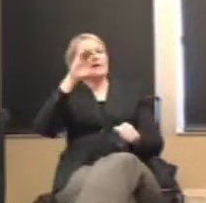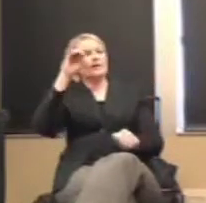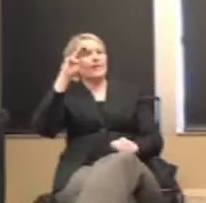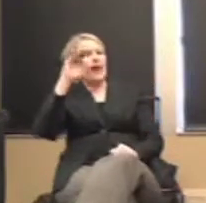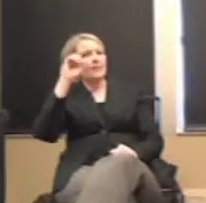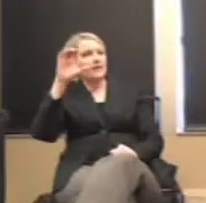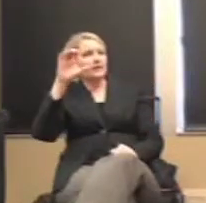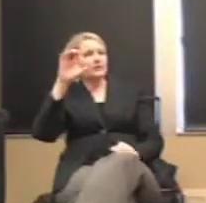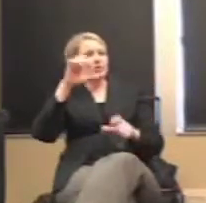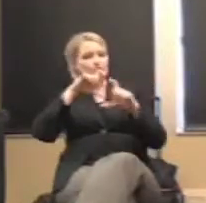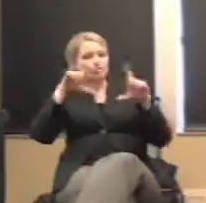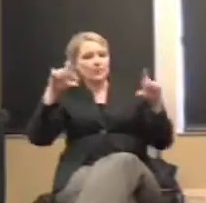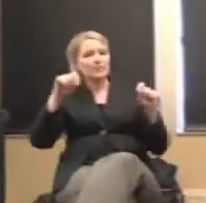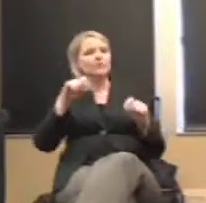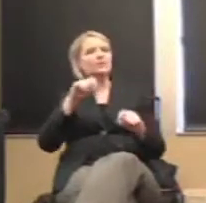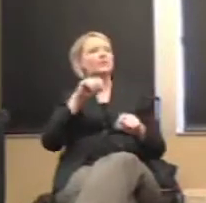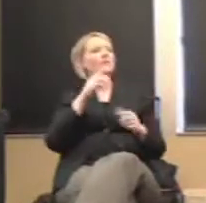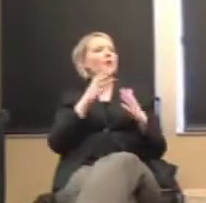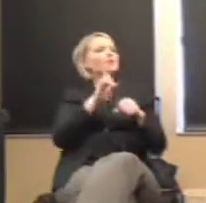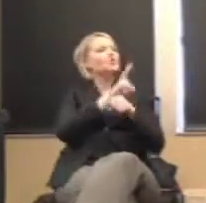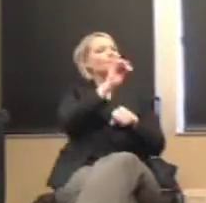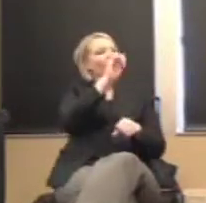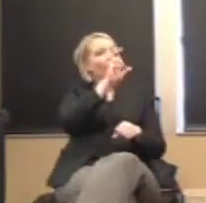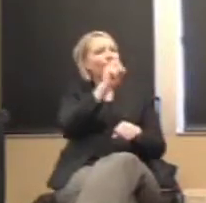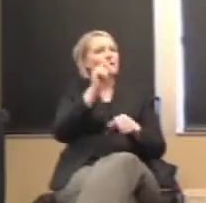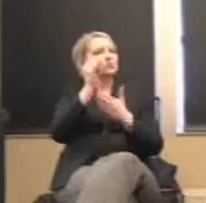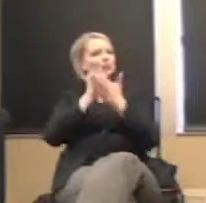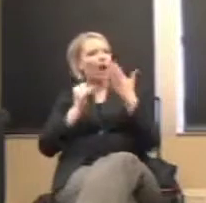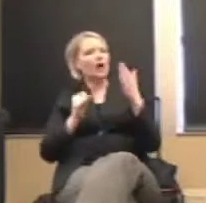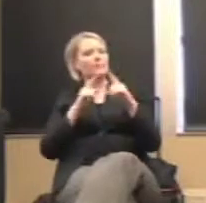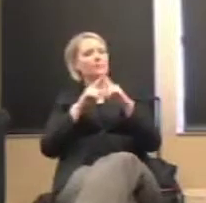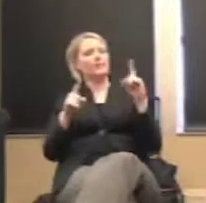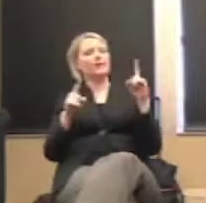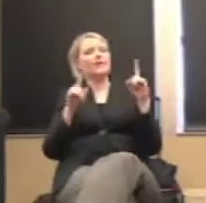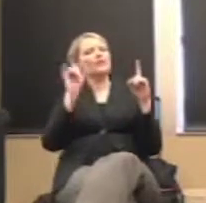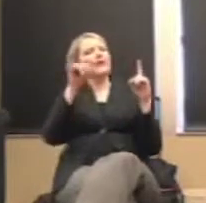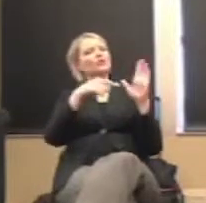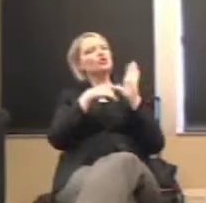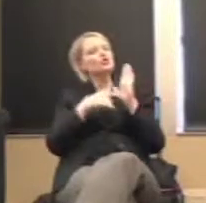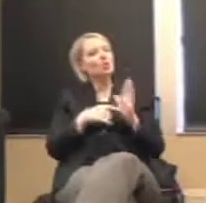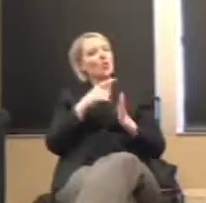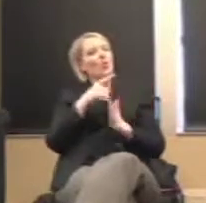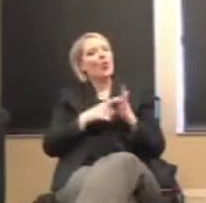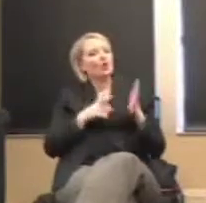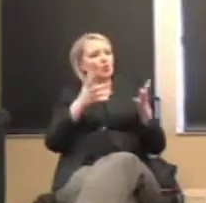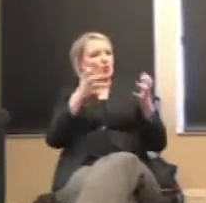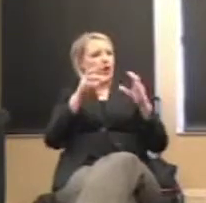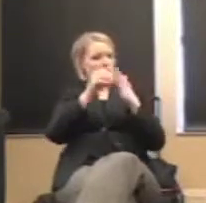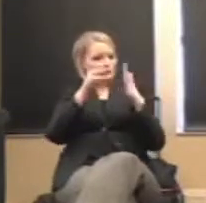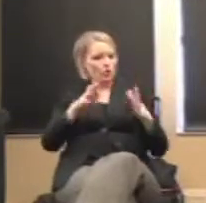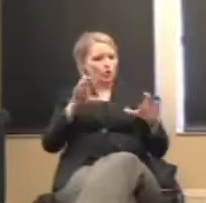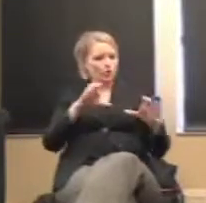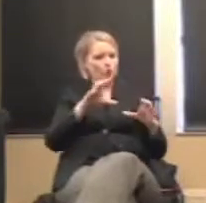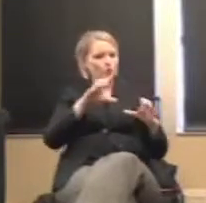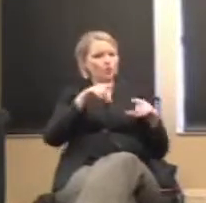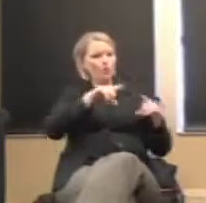using some icons and drawings. But what it does is it just overviews what you want the student to do in a certain